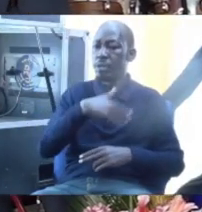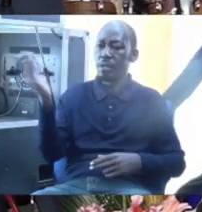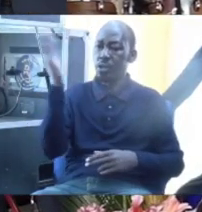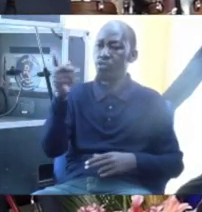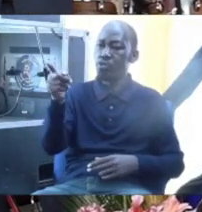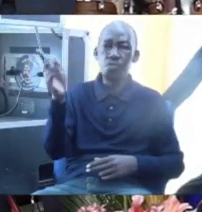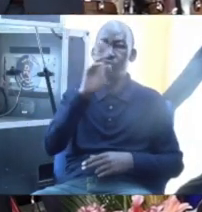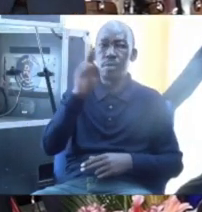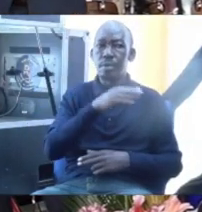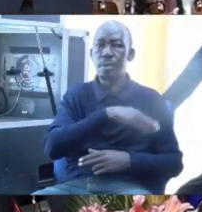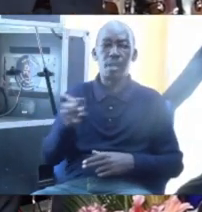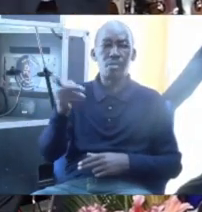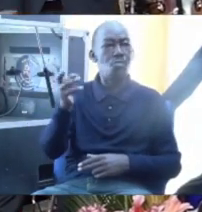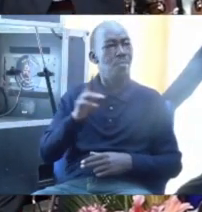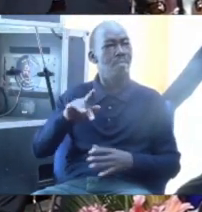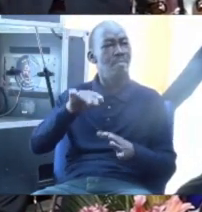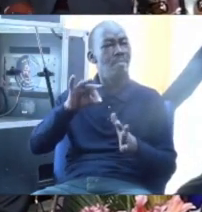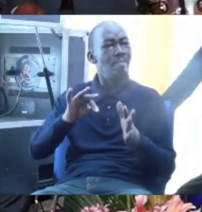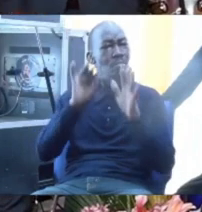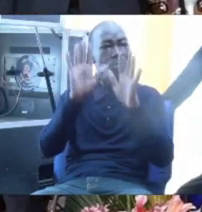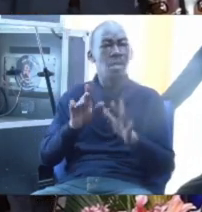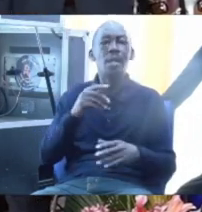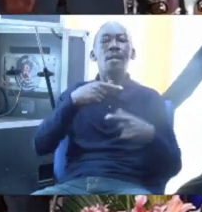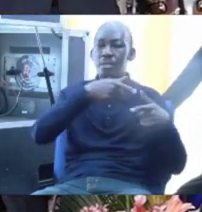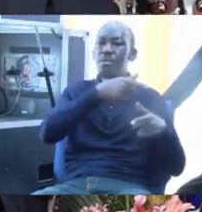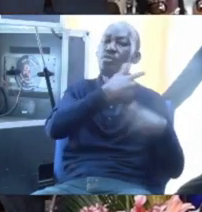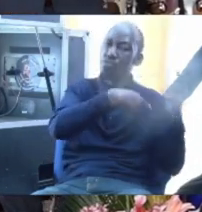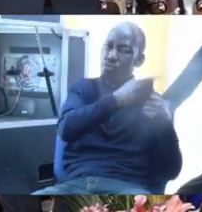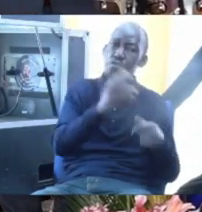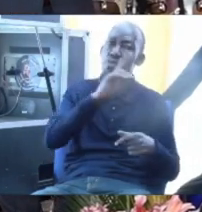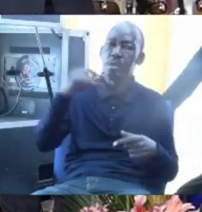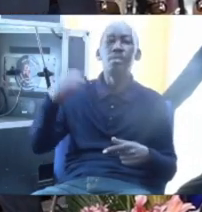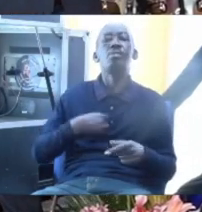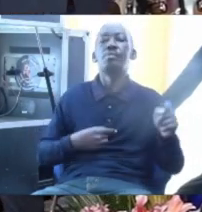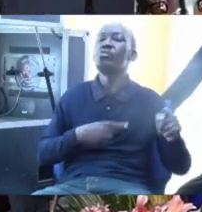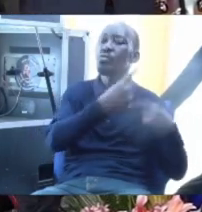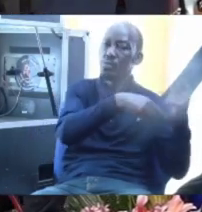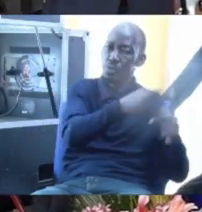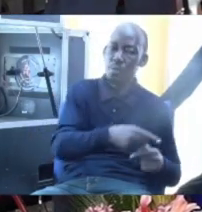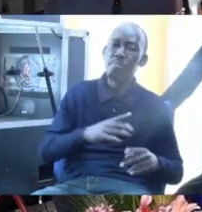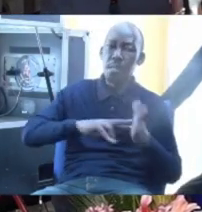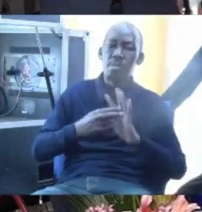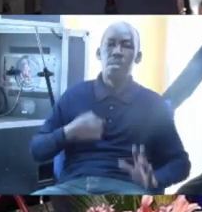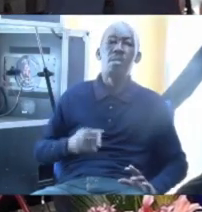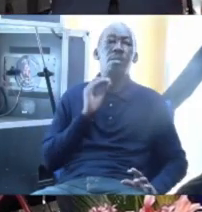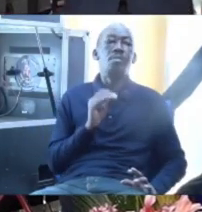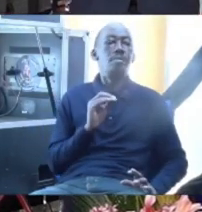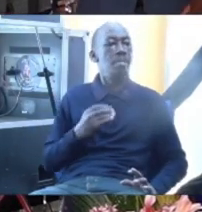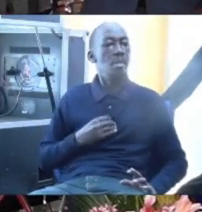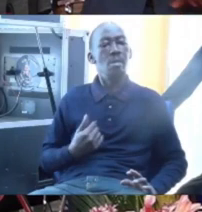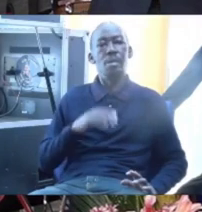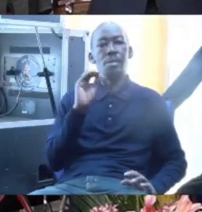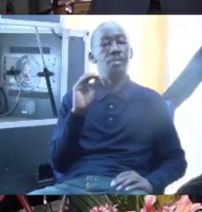bure kabisa. Bure. What you say, bure? What bure means? You are a zero. You are a what?